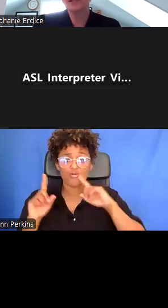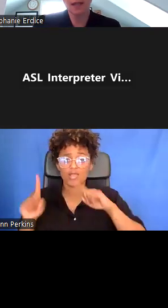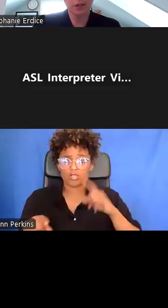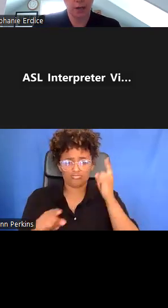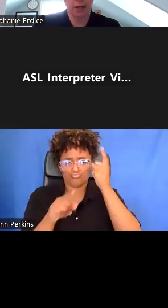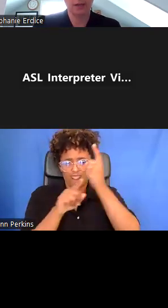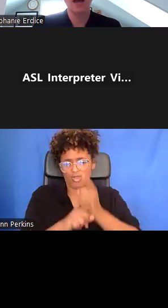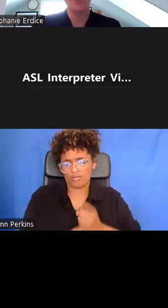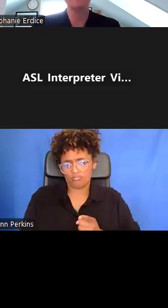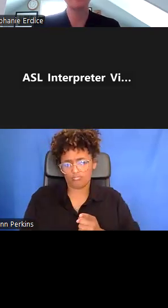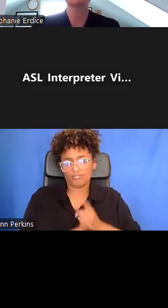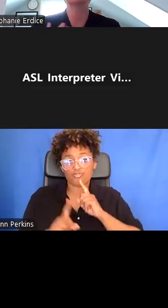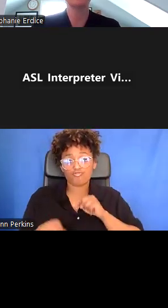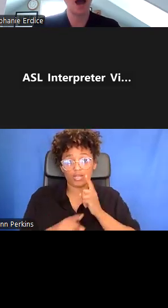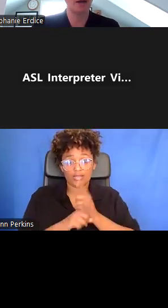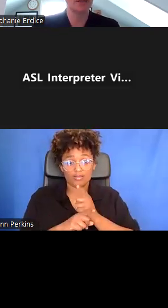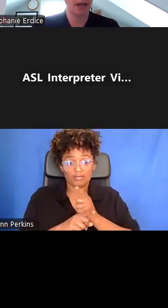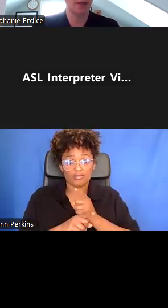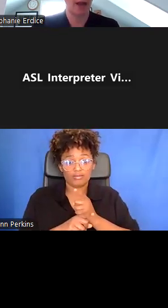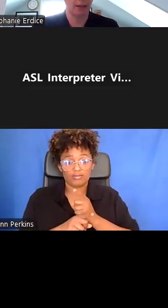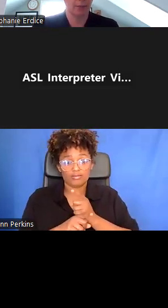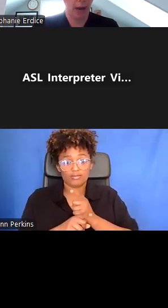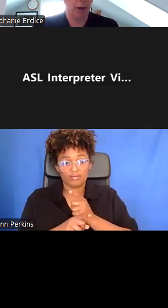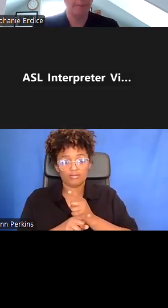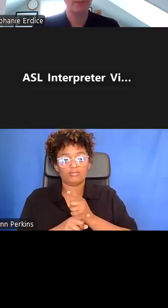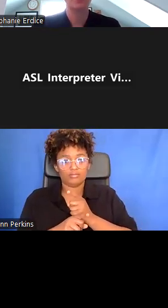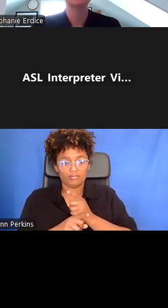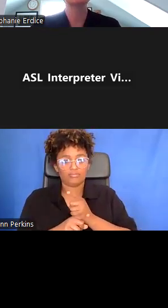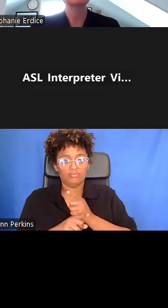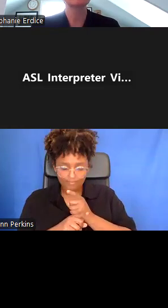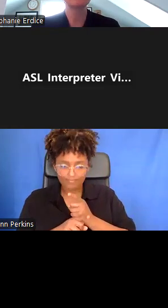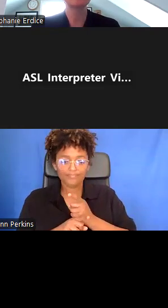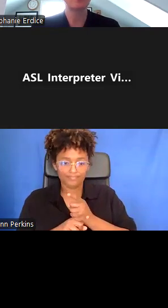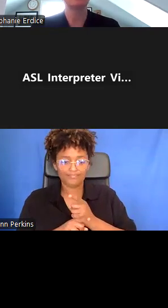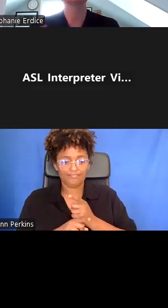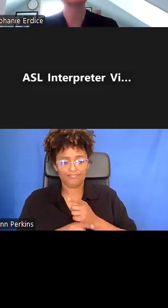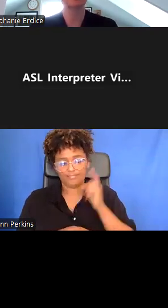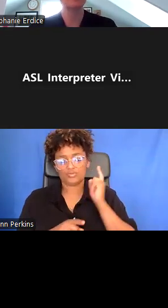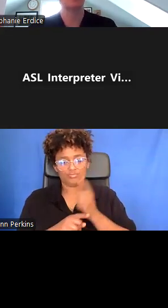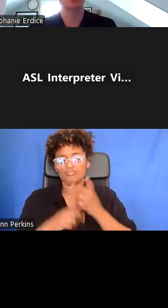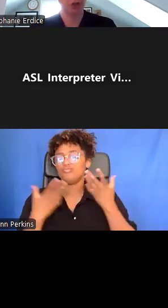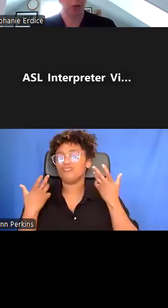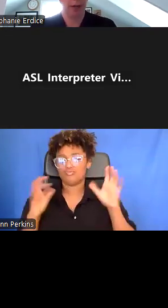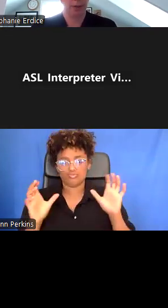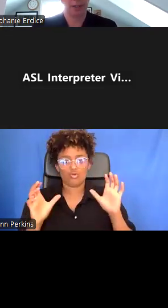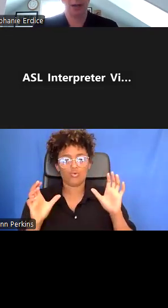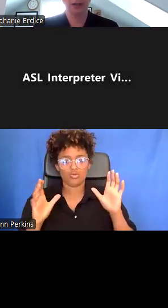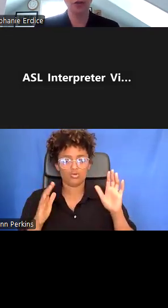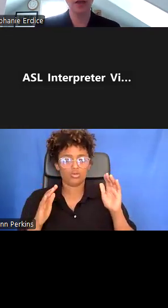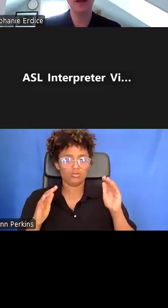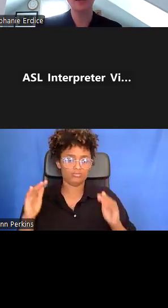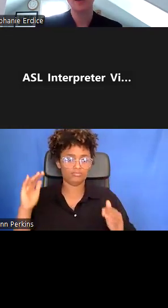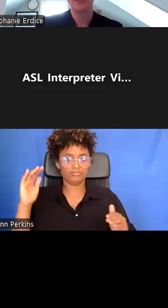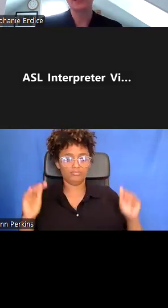The correct answer is an amount that would not upset the balance of power. So even if you went a little beyond